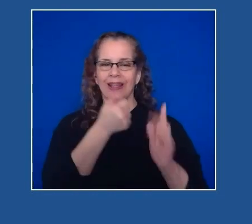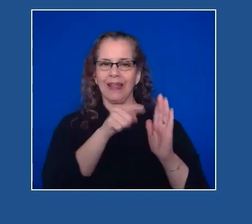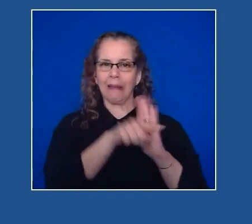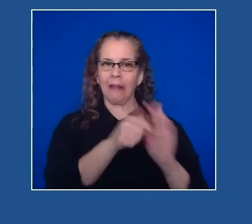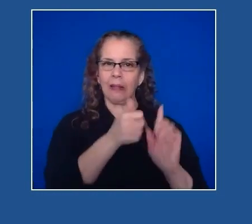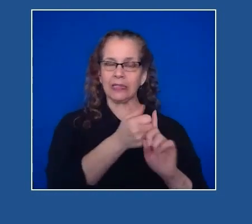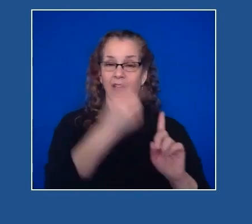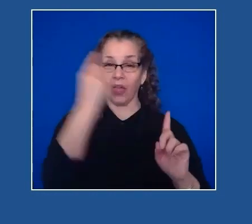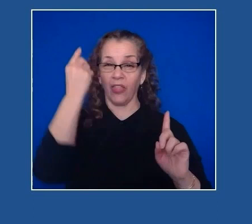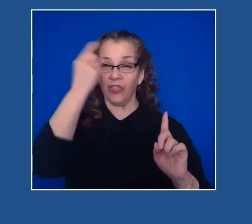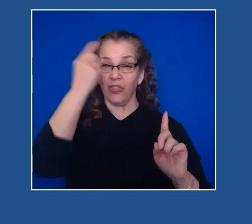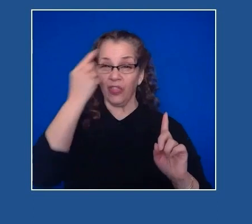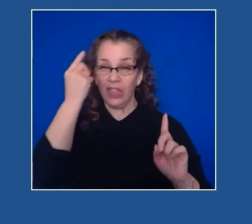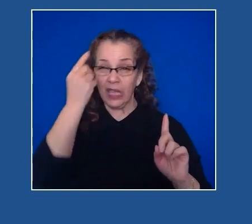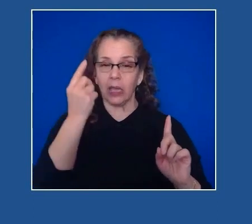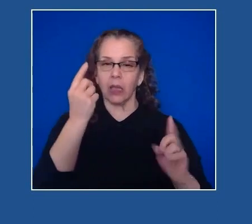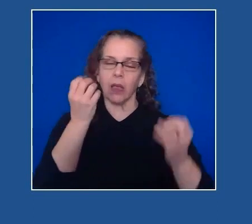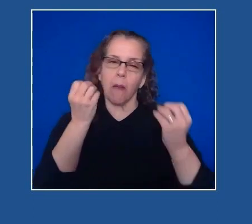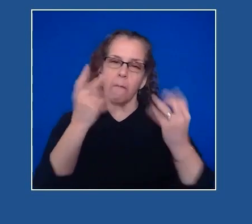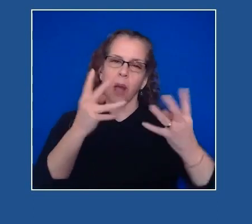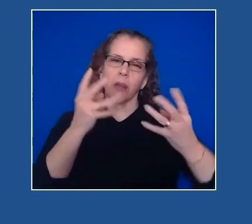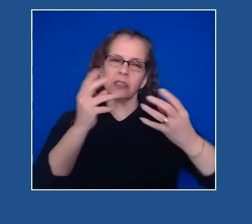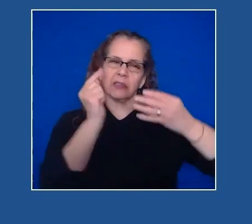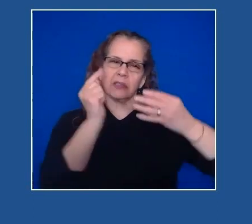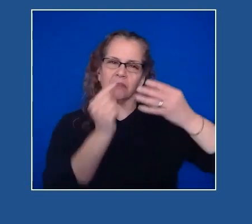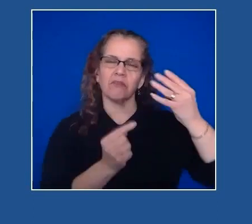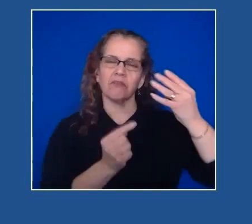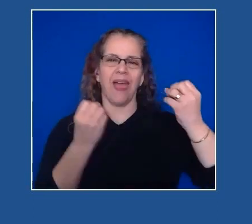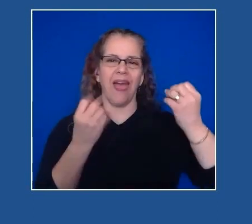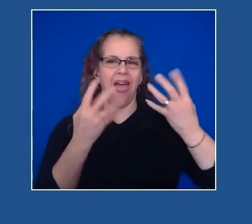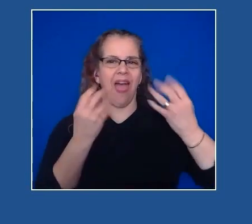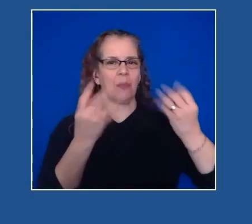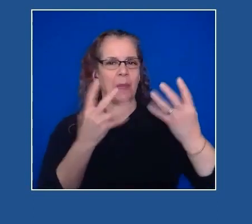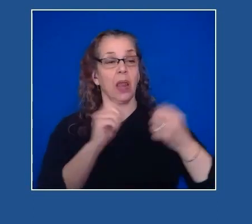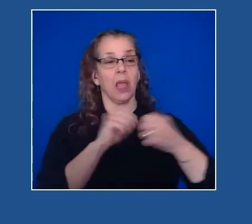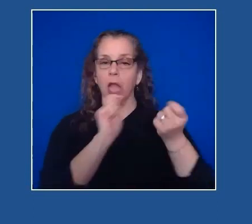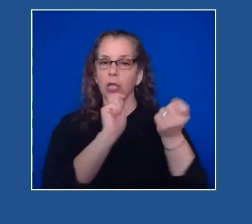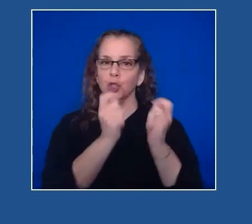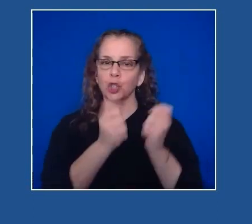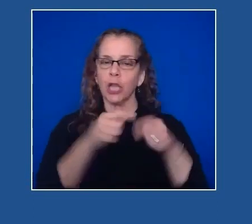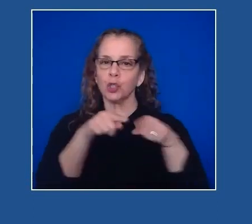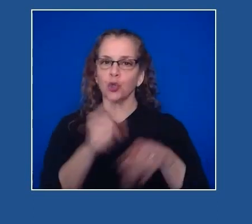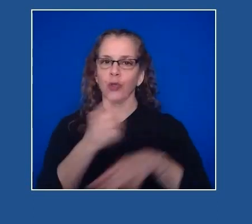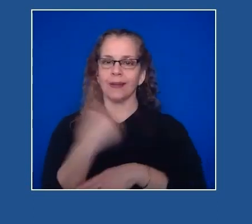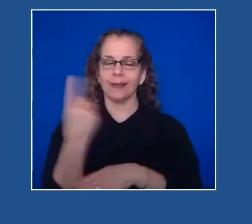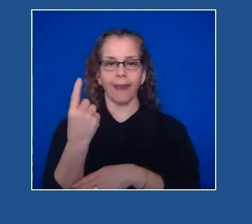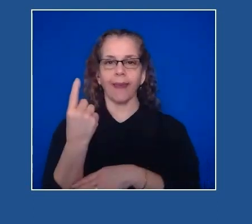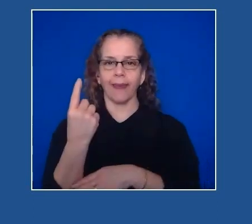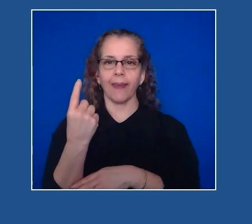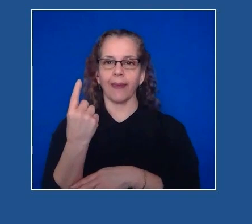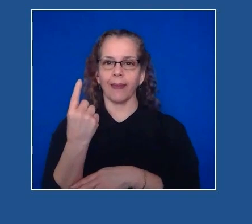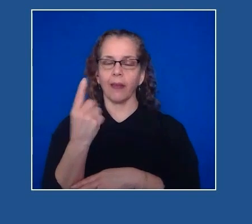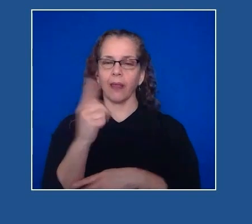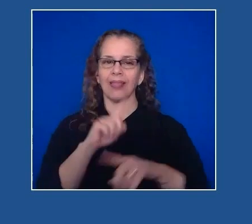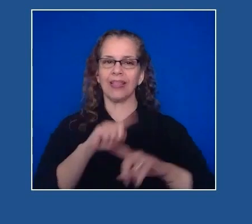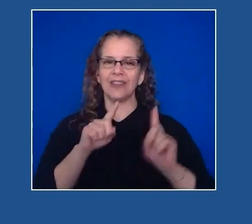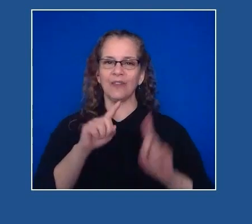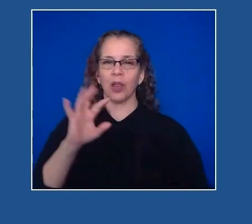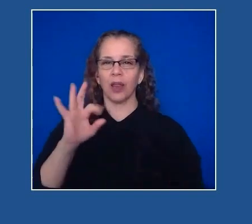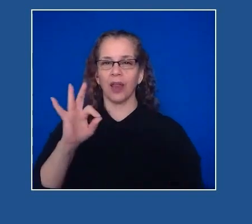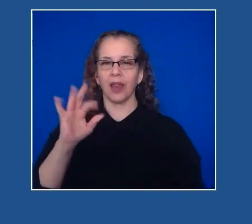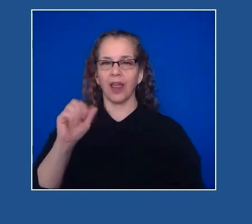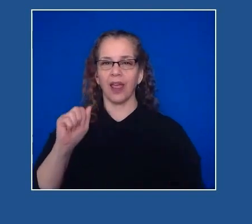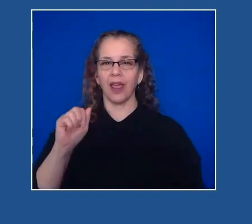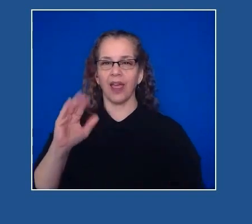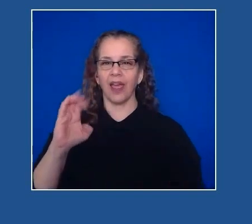and dynamic, meaning it will change throughout the day. And these different facets might have different correlates.